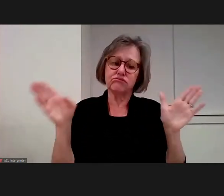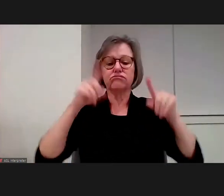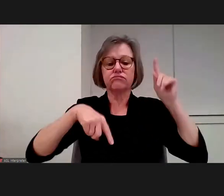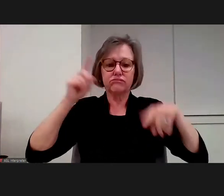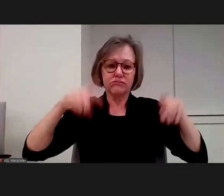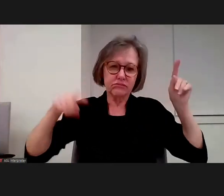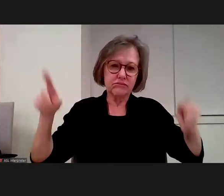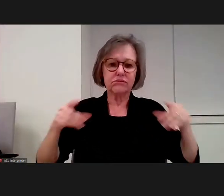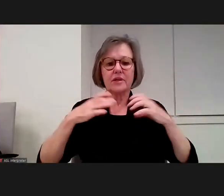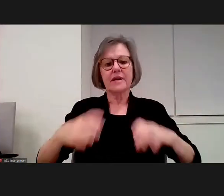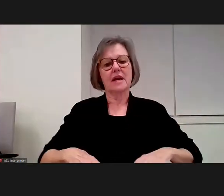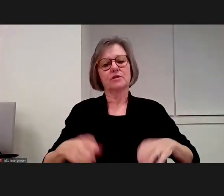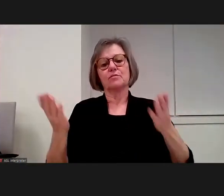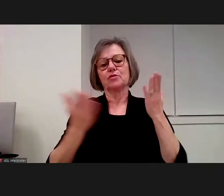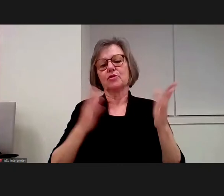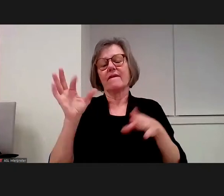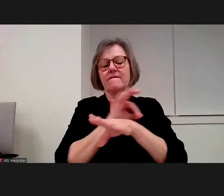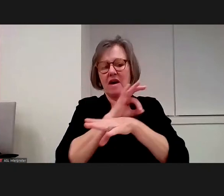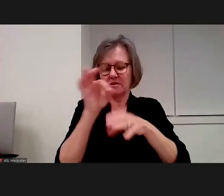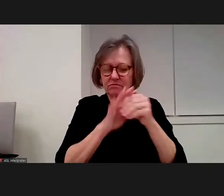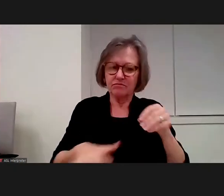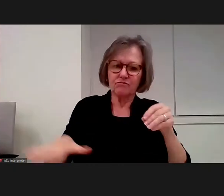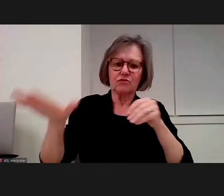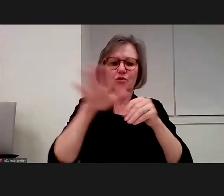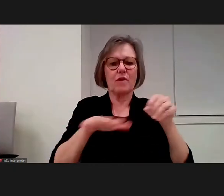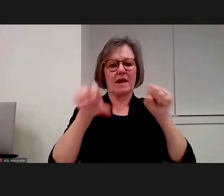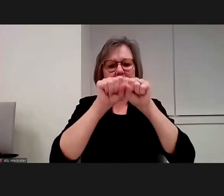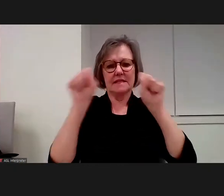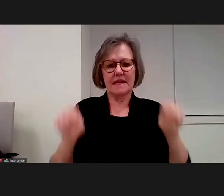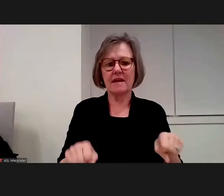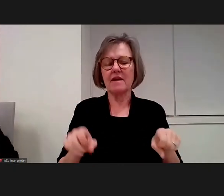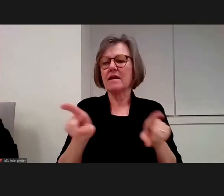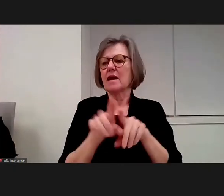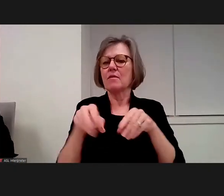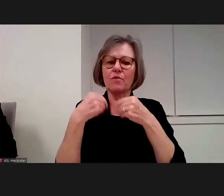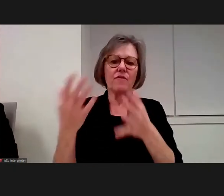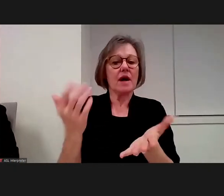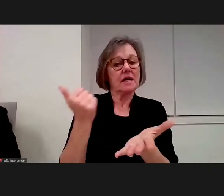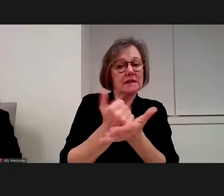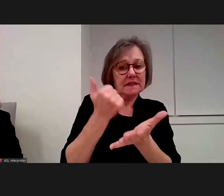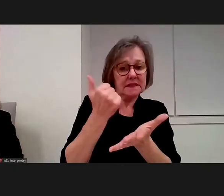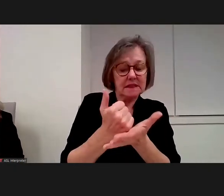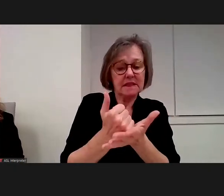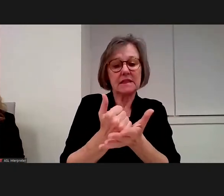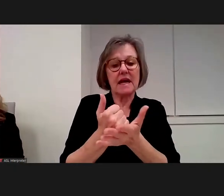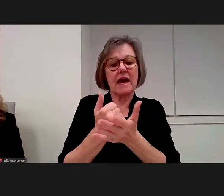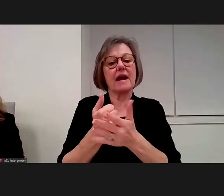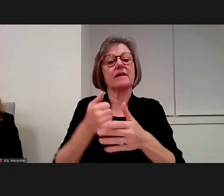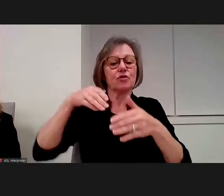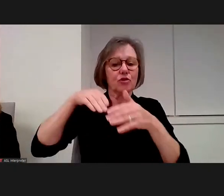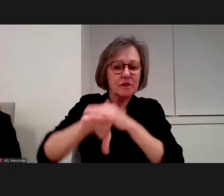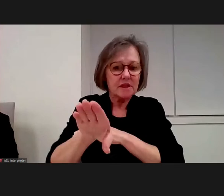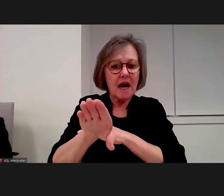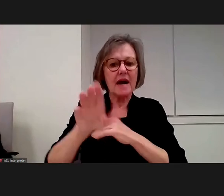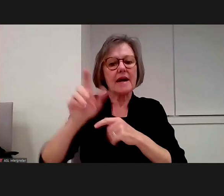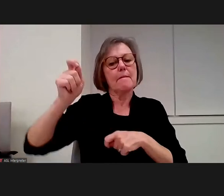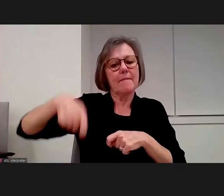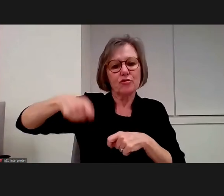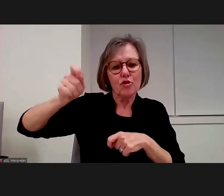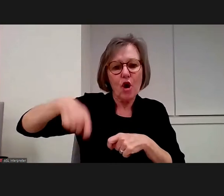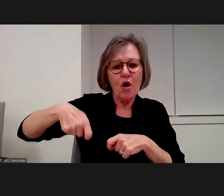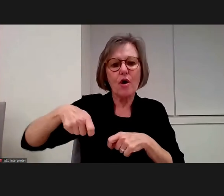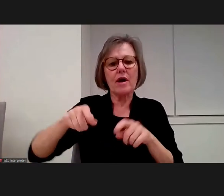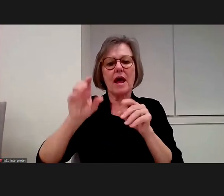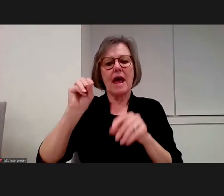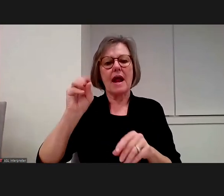customer service functions throughout the station, such as providing assistance at turnstiles, at MetroCard and